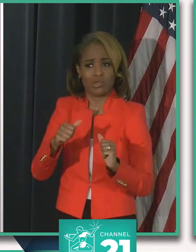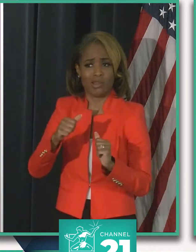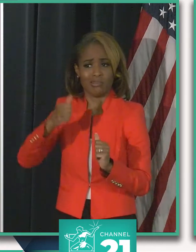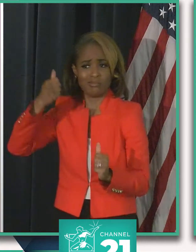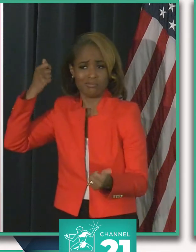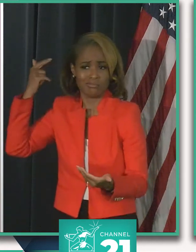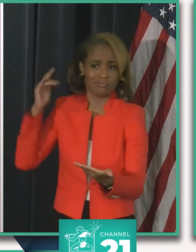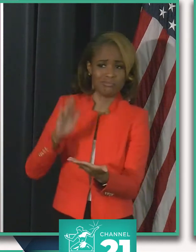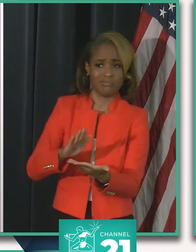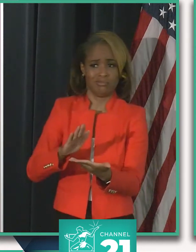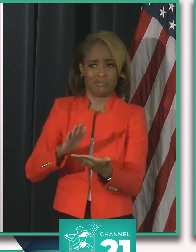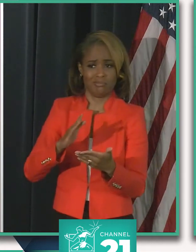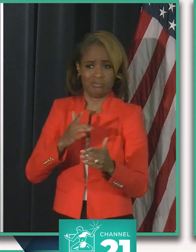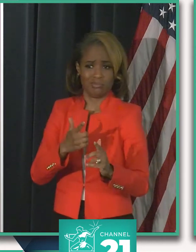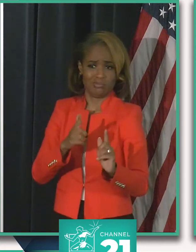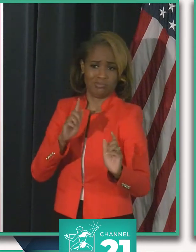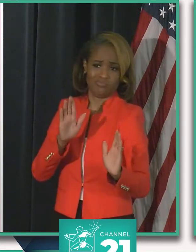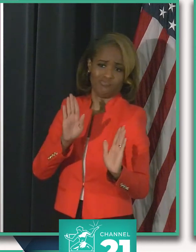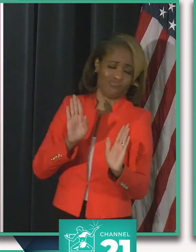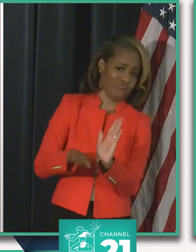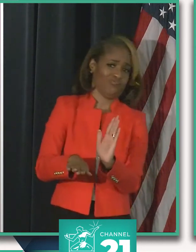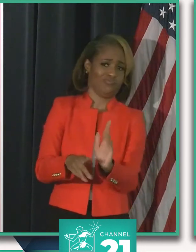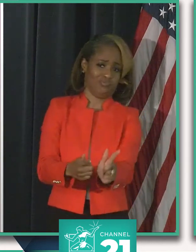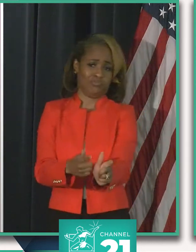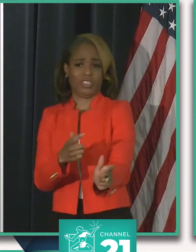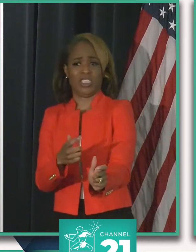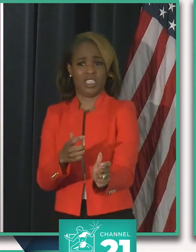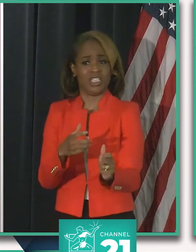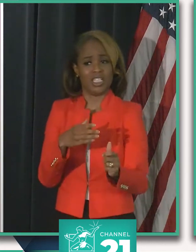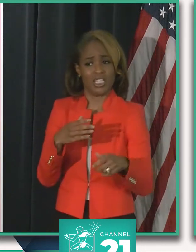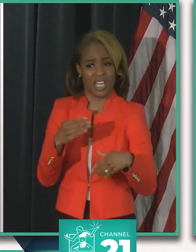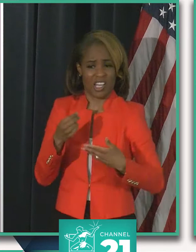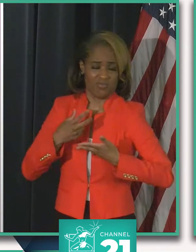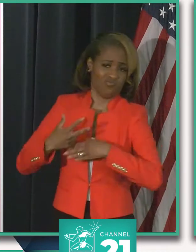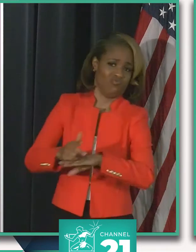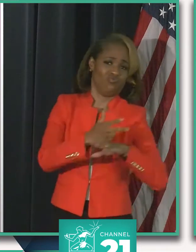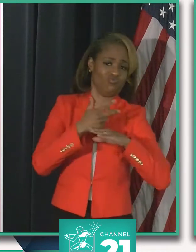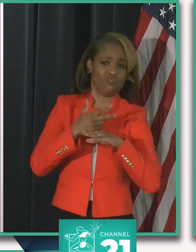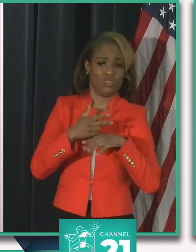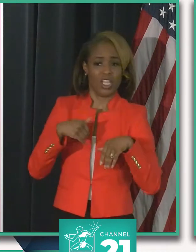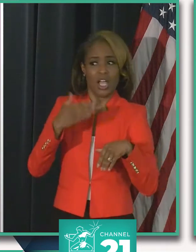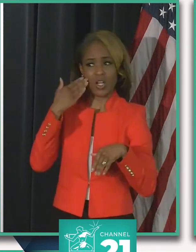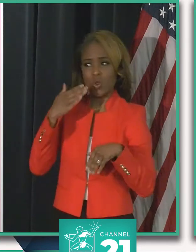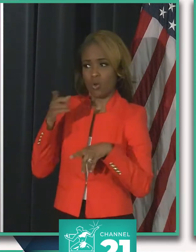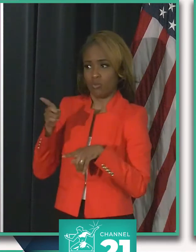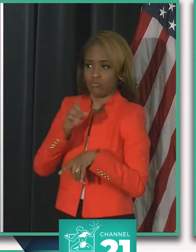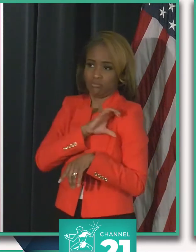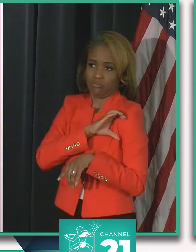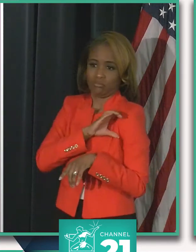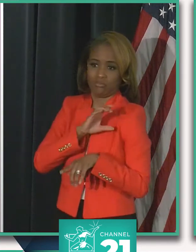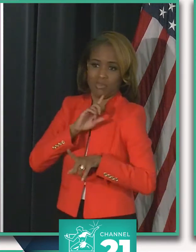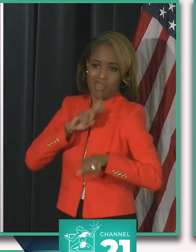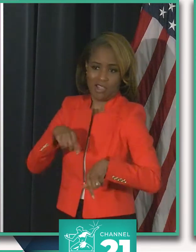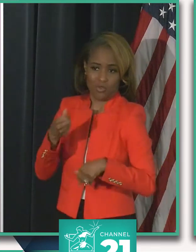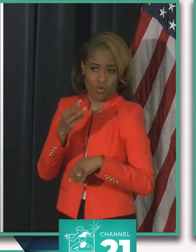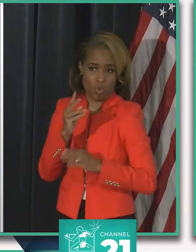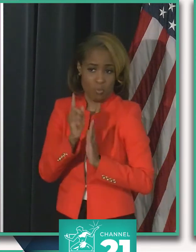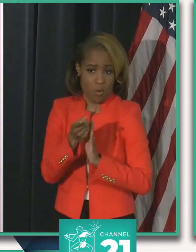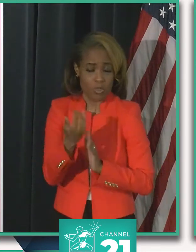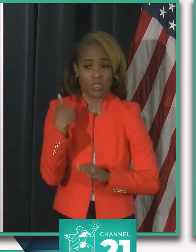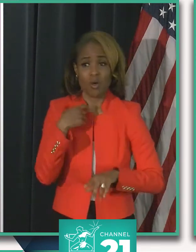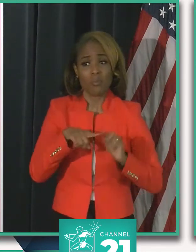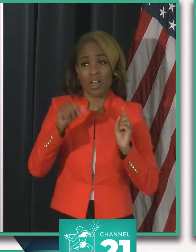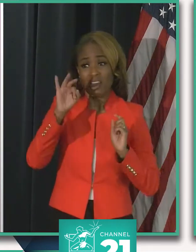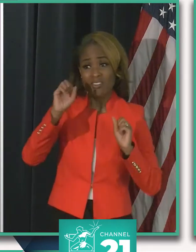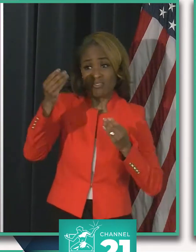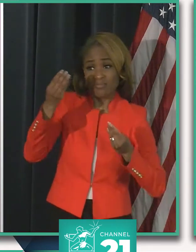of the speeding and drag racing in the city? I know it was answered by the chief moments ago, but if you could just give a little more information, please. You know, if